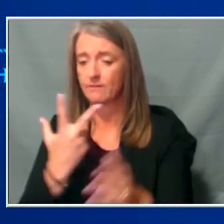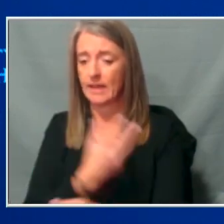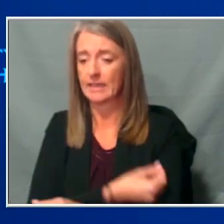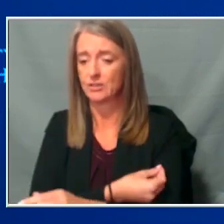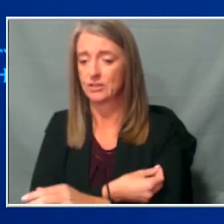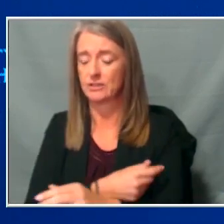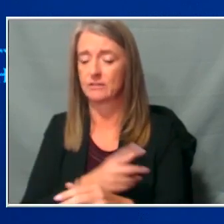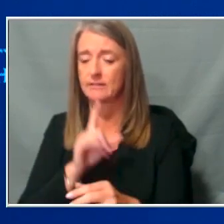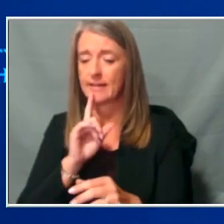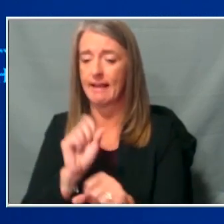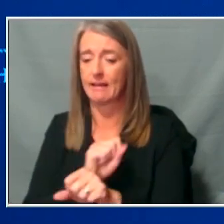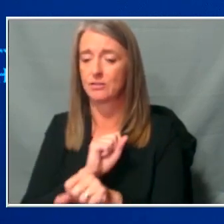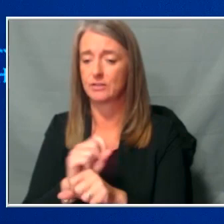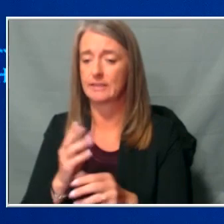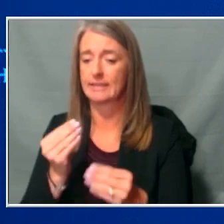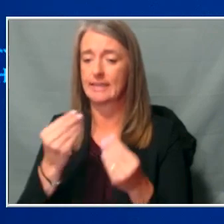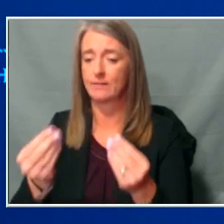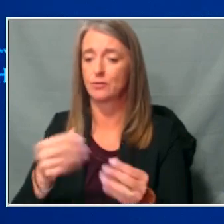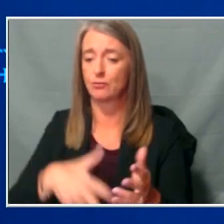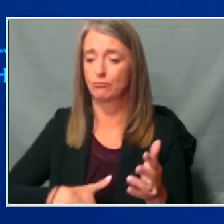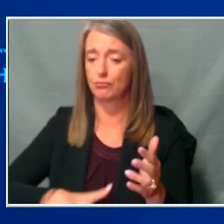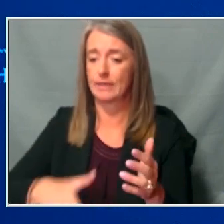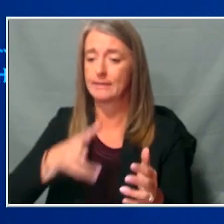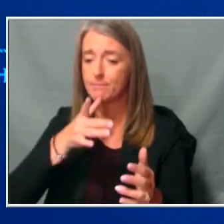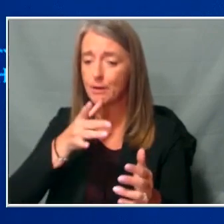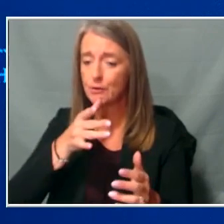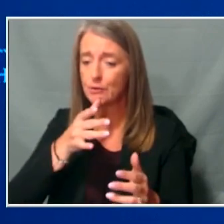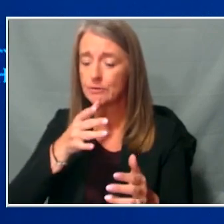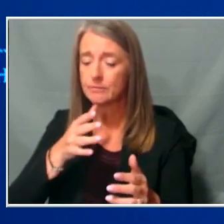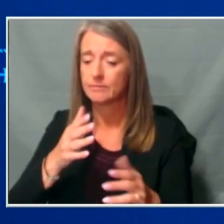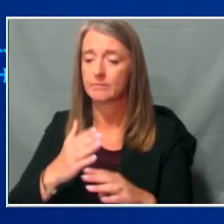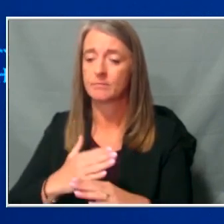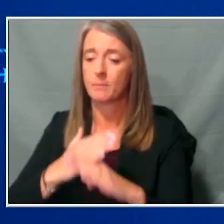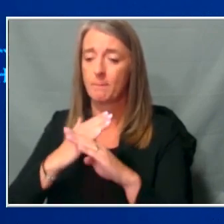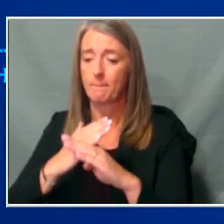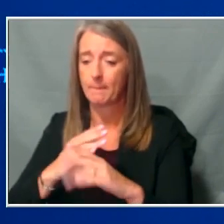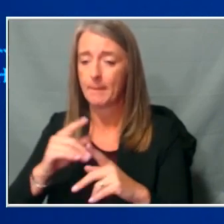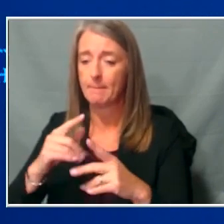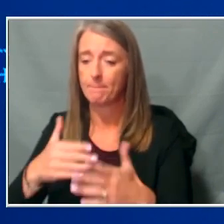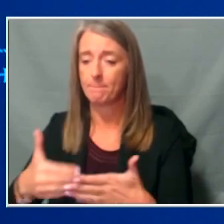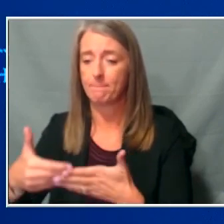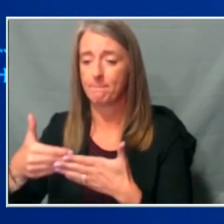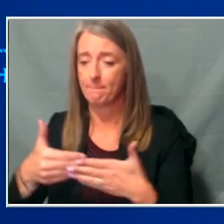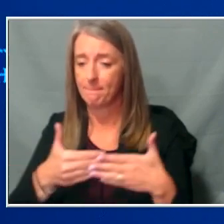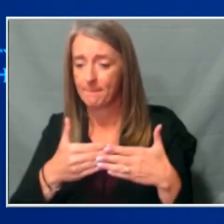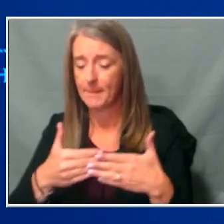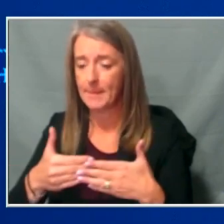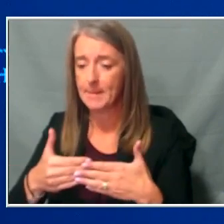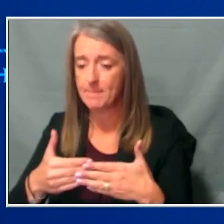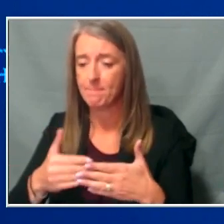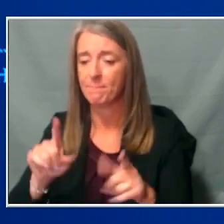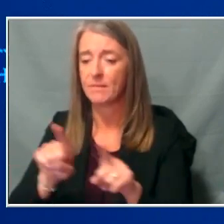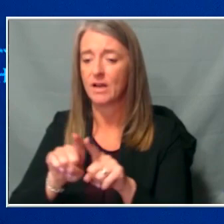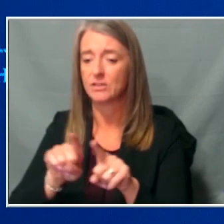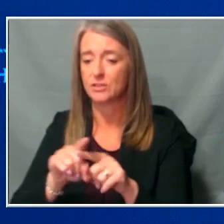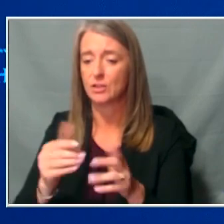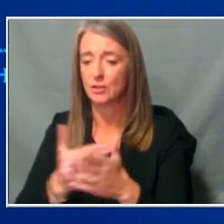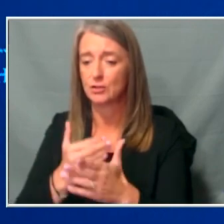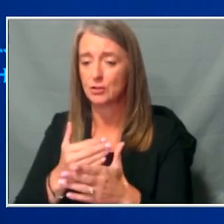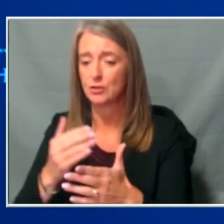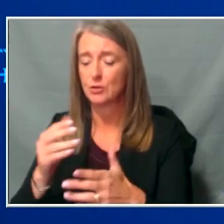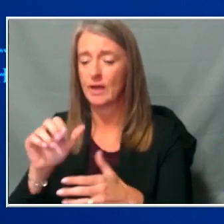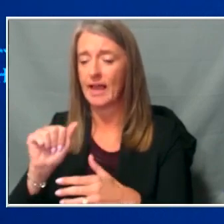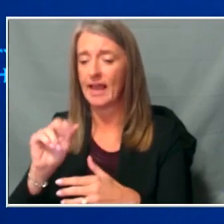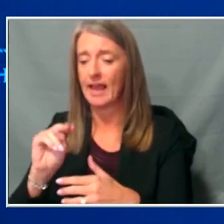which is actually given to pregnant mothers, and then they are able to confer immunity to baby, but also a new monoclonal antibody